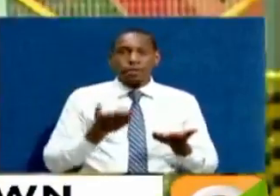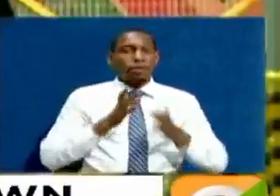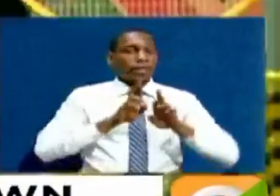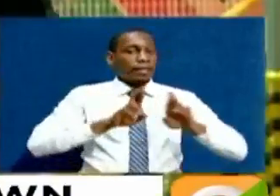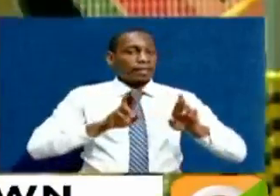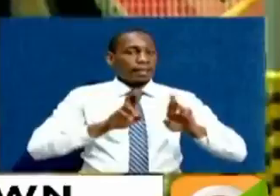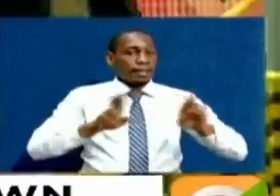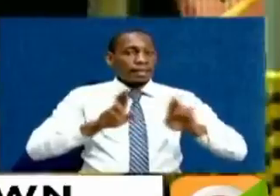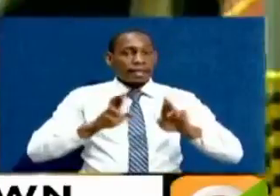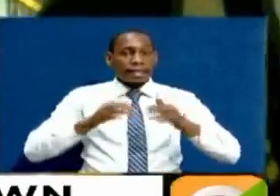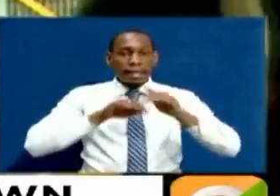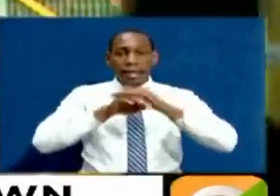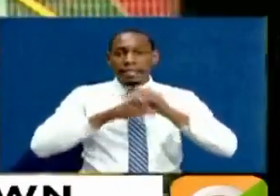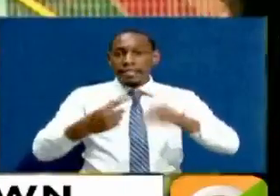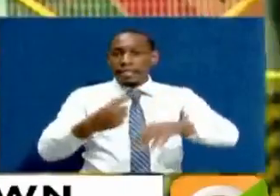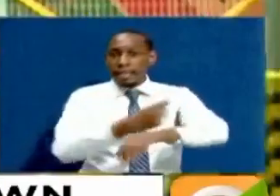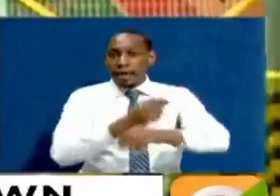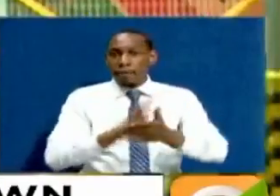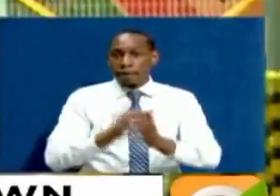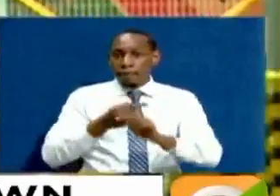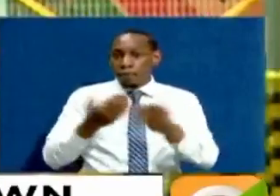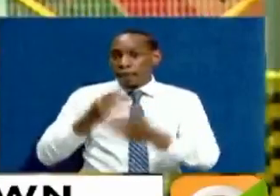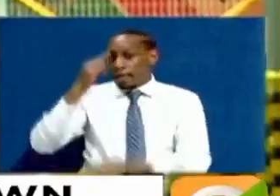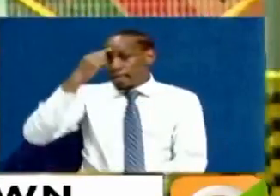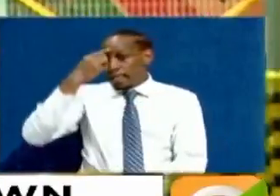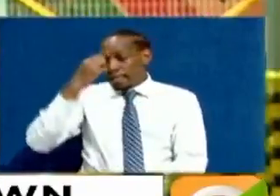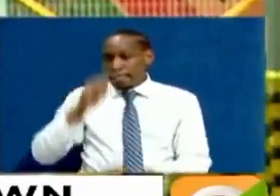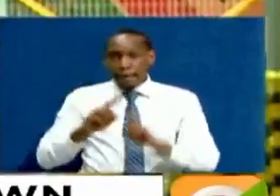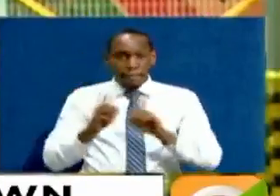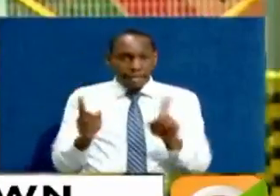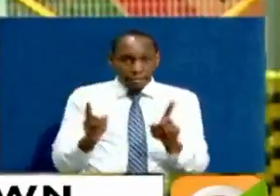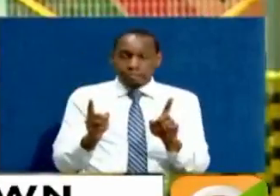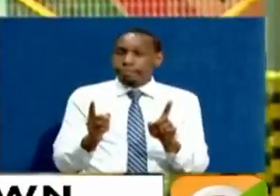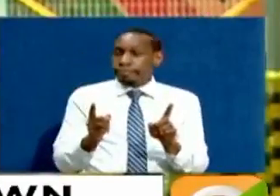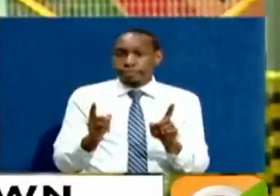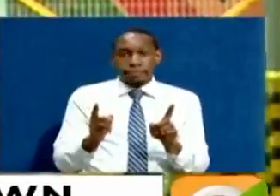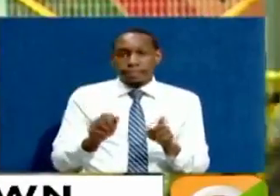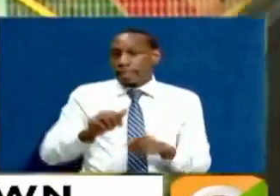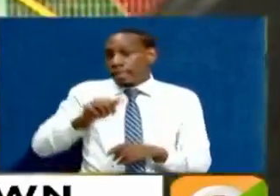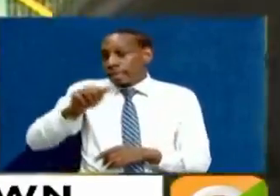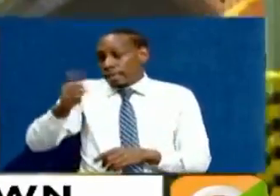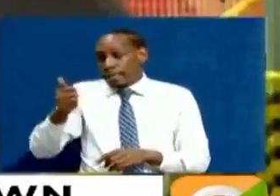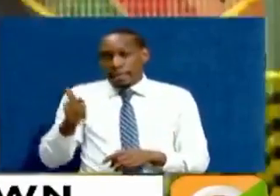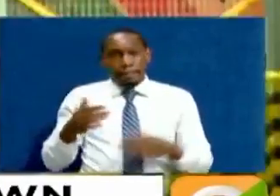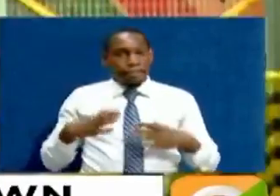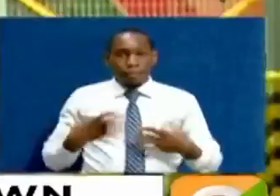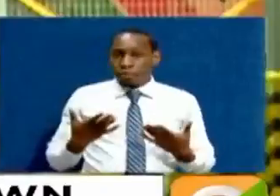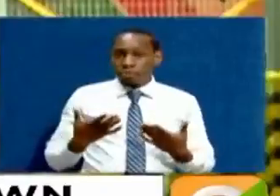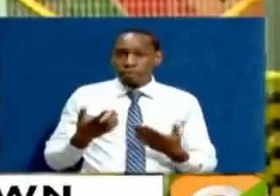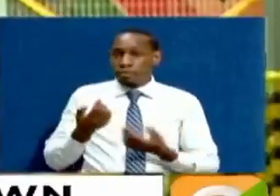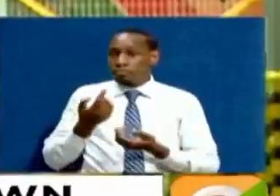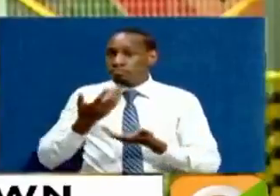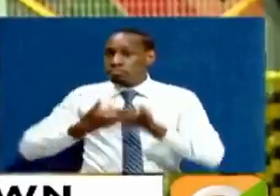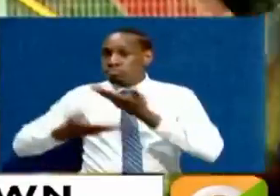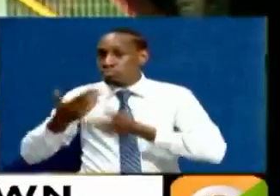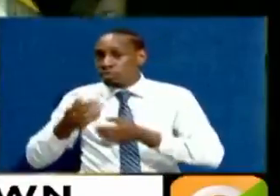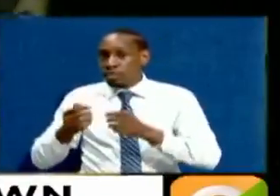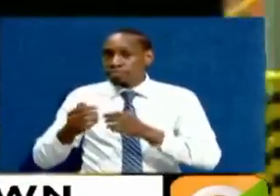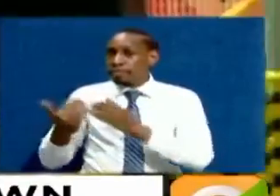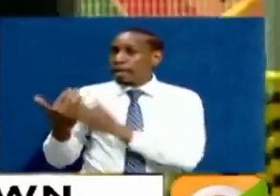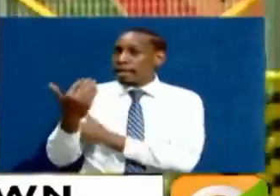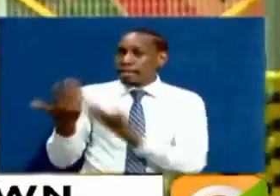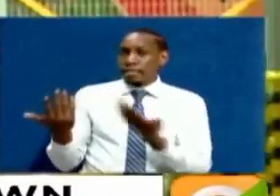going to get these vaccines all the way from India. But then again, Sam, you talk to a few people here and they ask